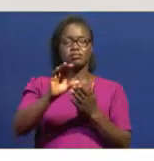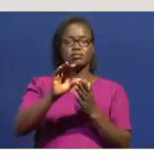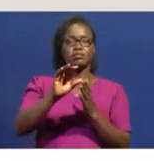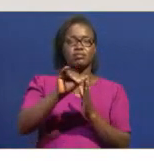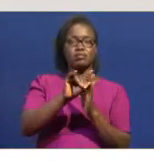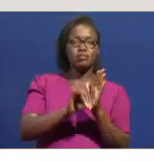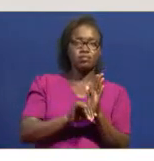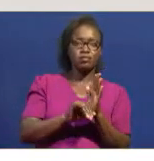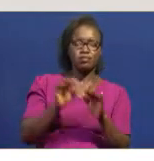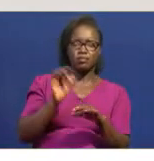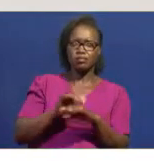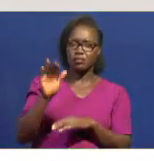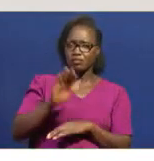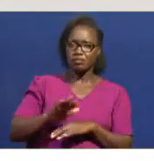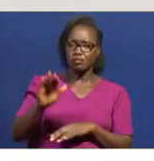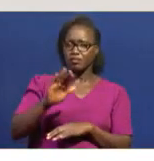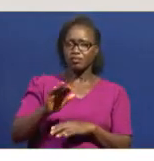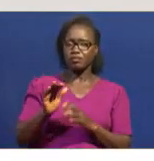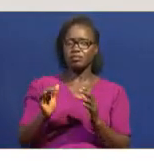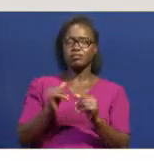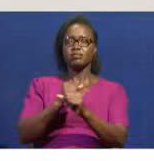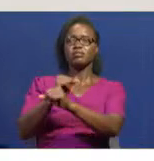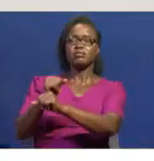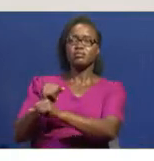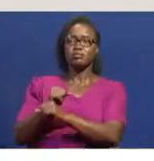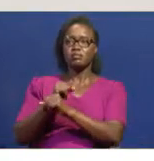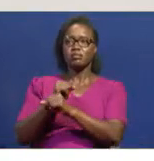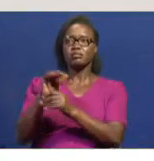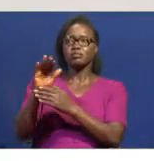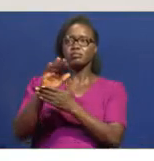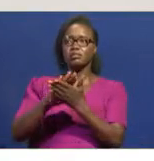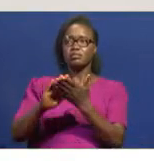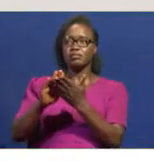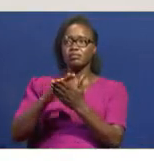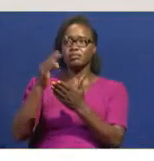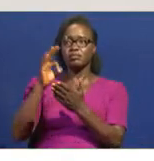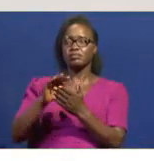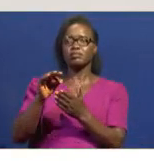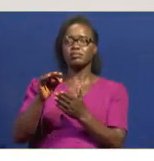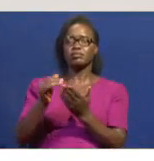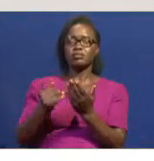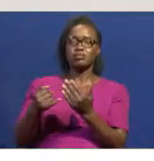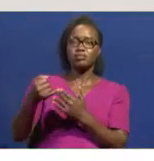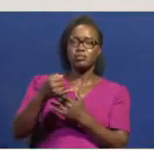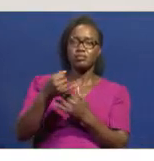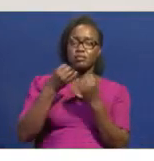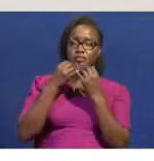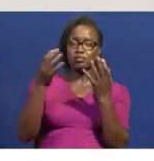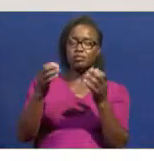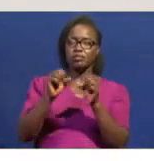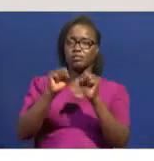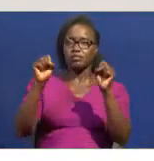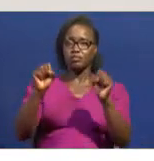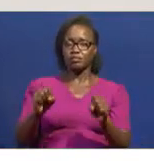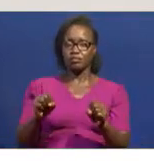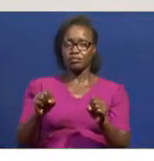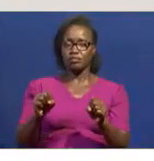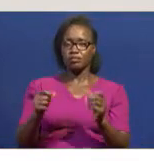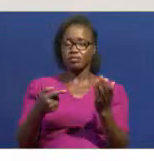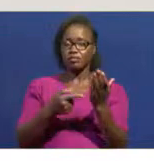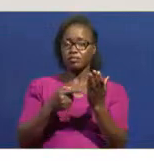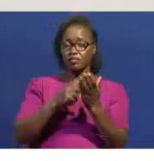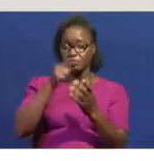identify sensitive areas for conservation following the establishment of Geographical Information System, a